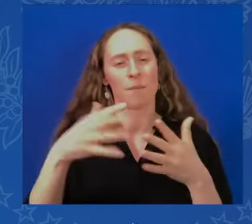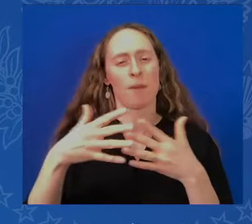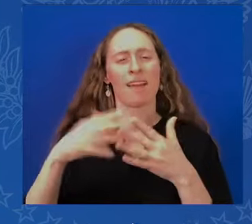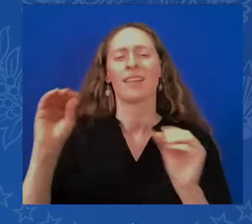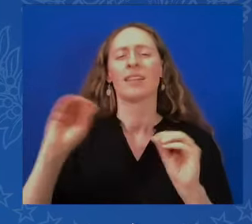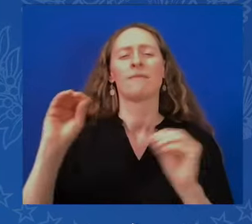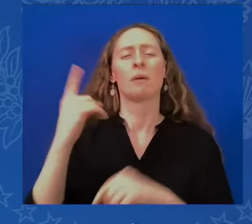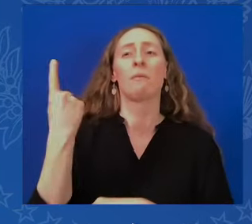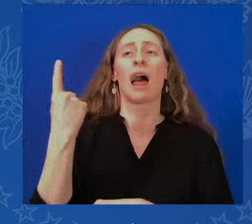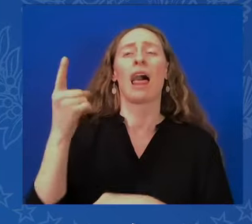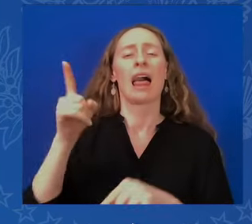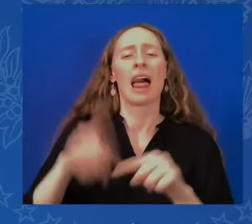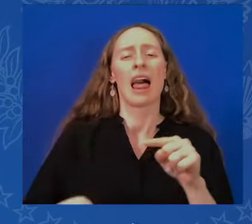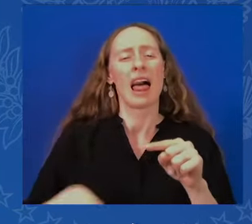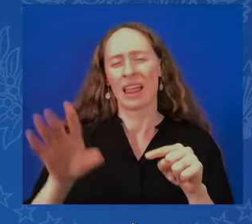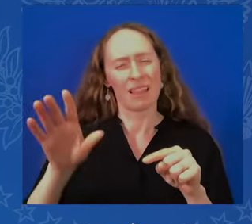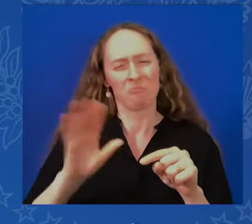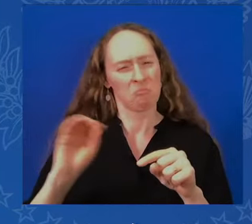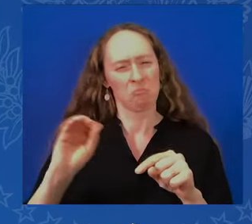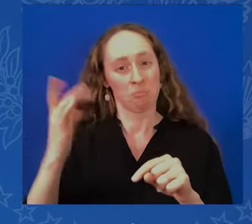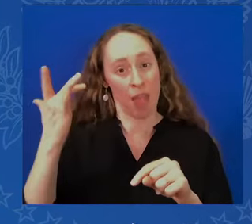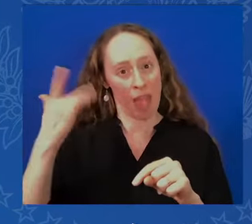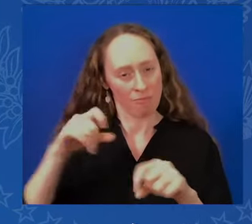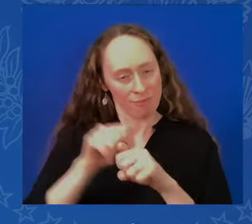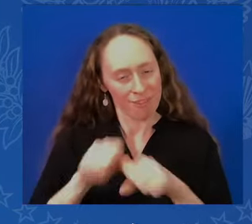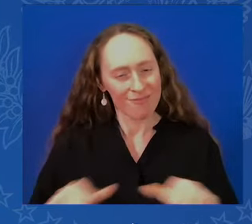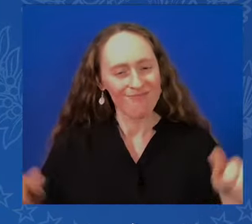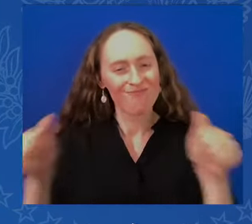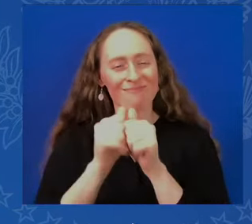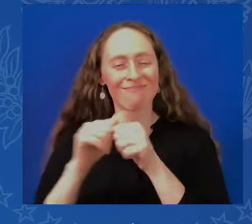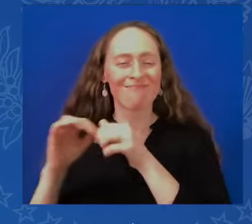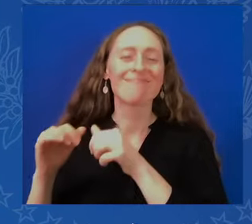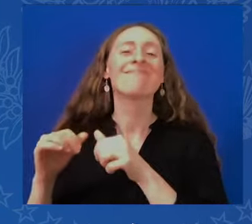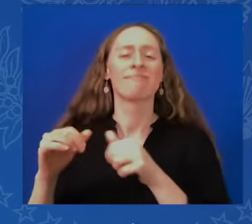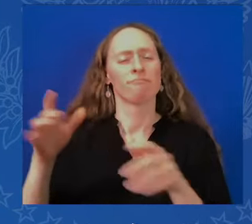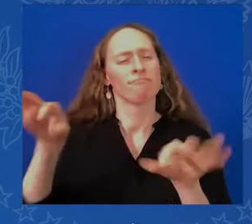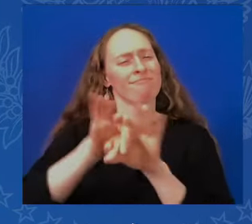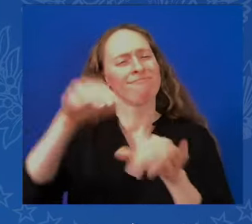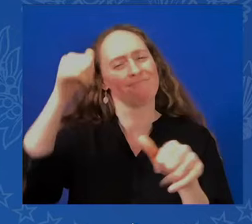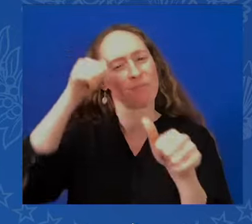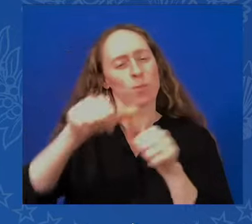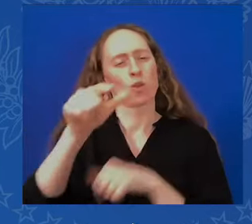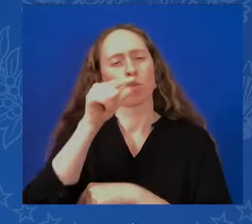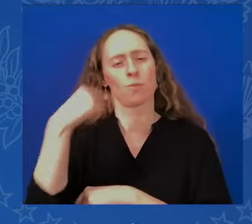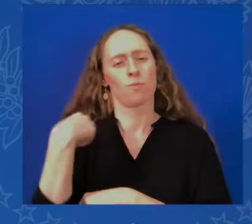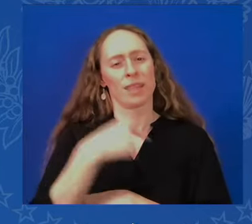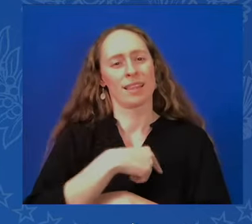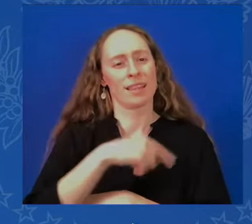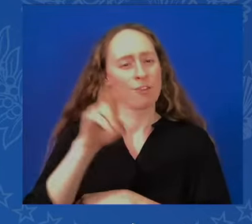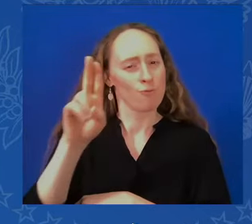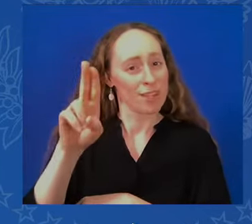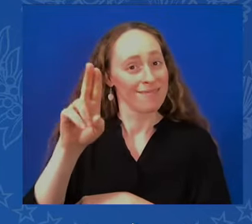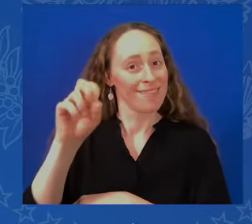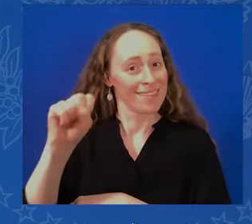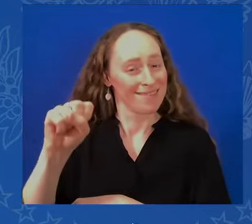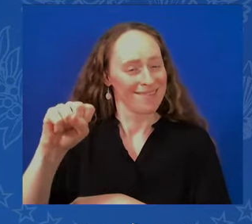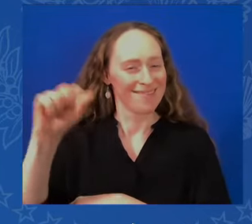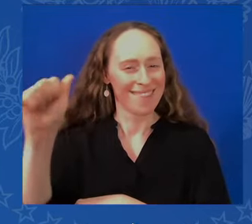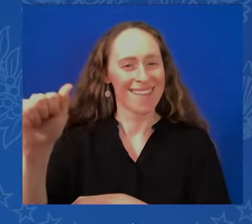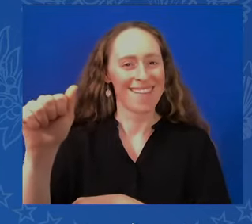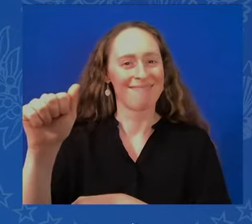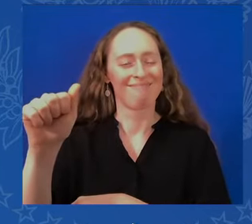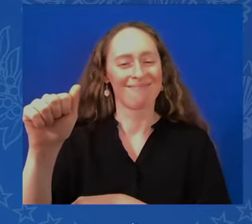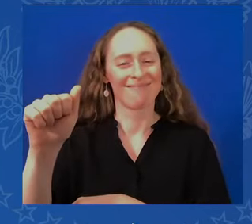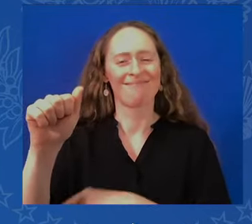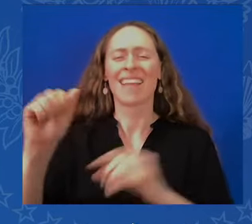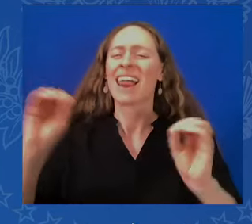together. Think about that. Remember who we are. We're the United States of America. Nothing is beyond our capacity. May God bless you all,